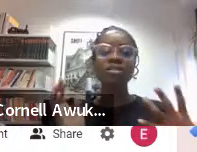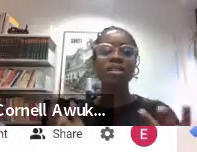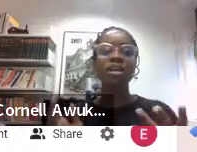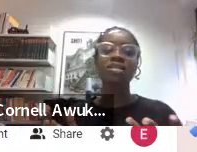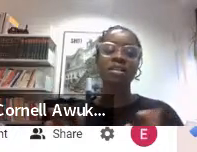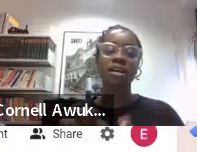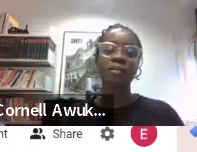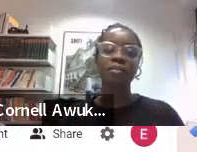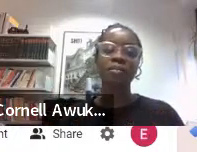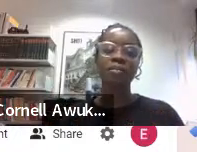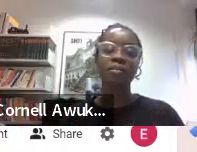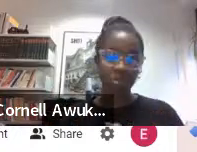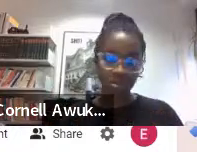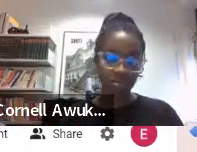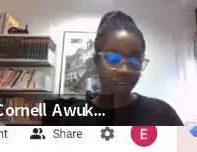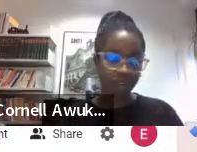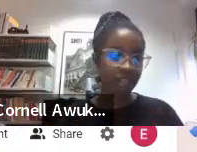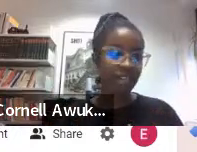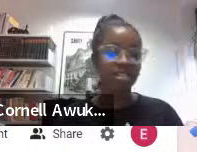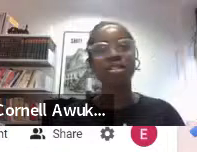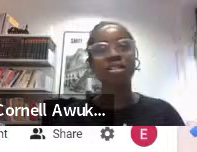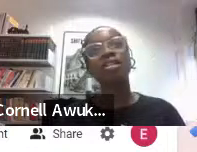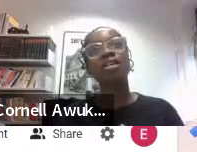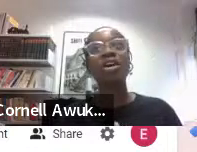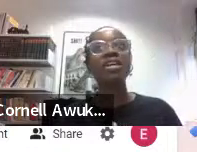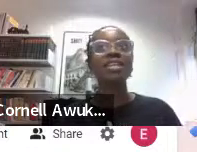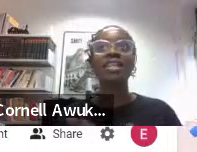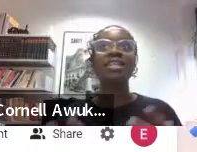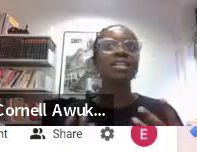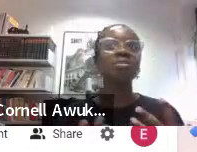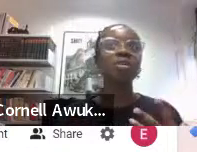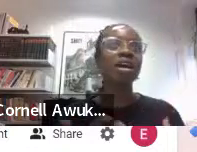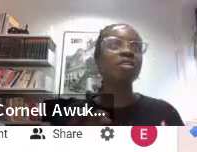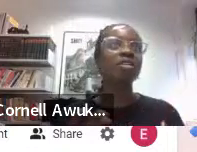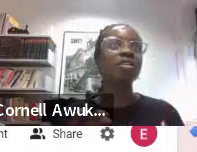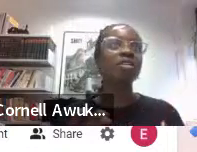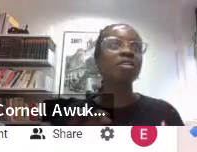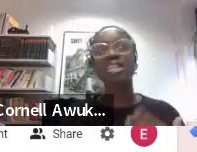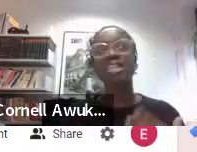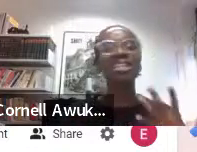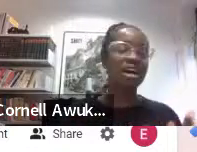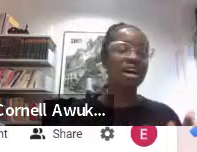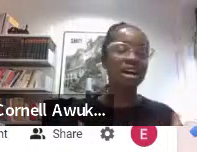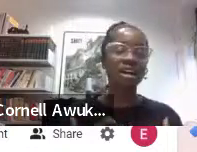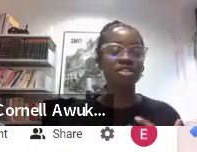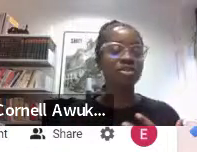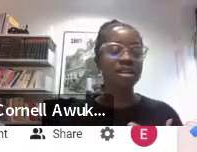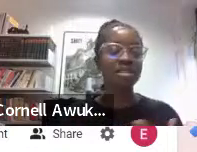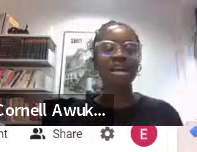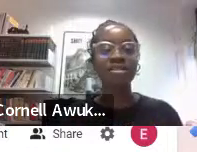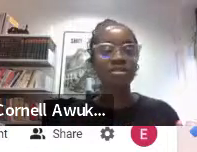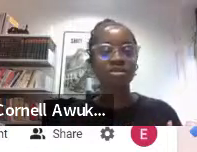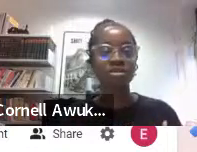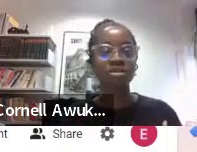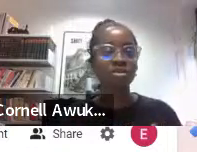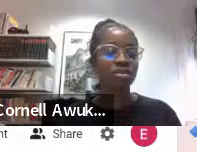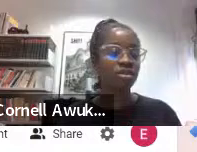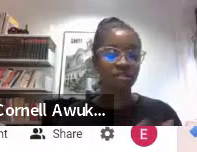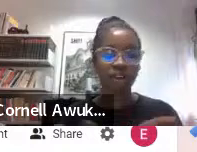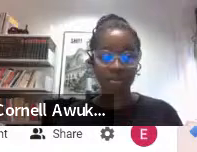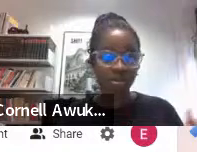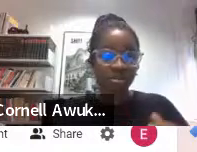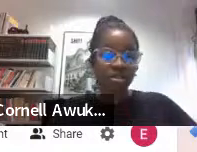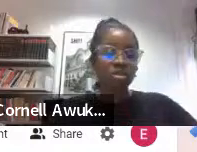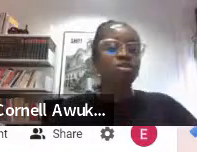So let's look at more variables, right? And what kind of data can you assign to